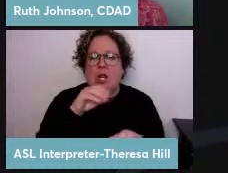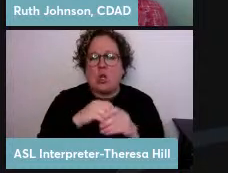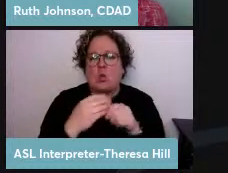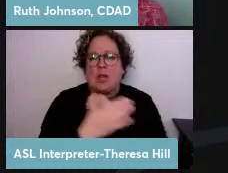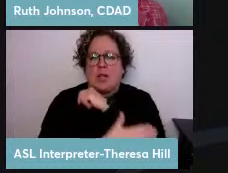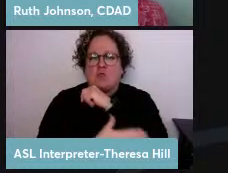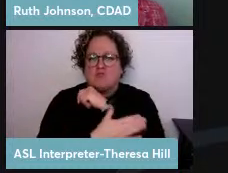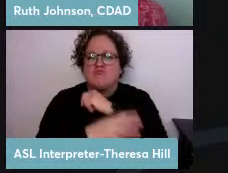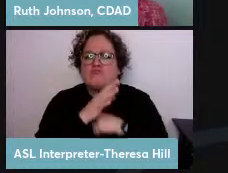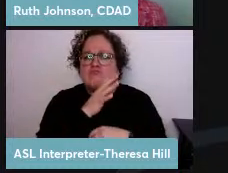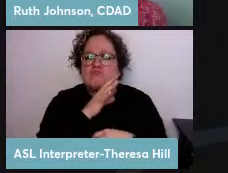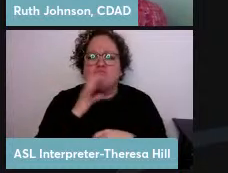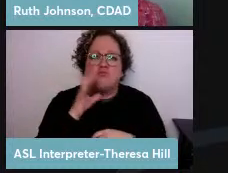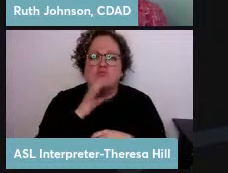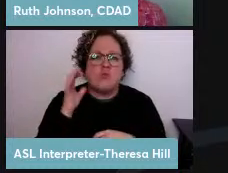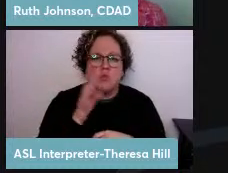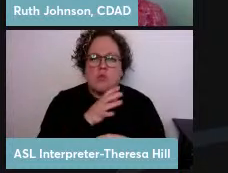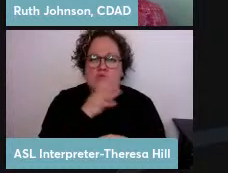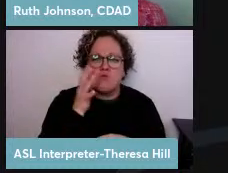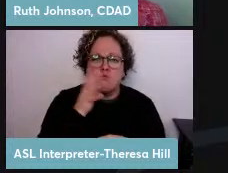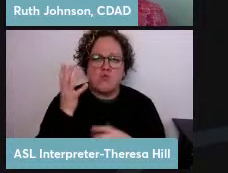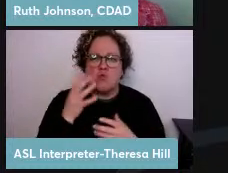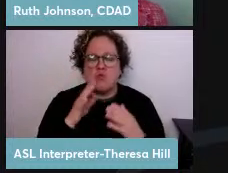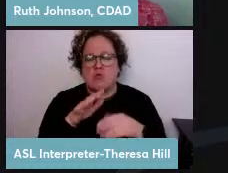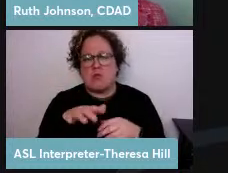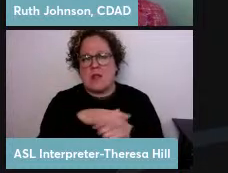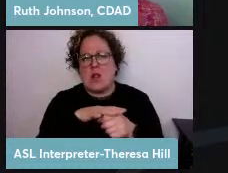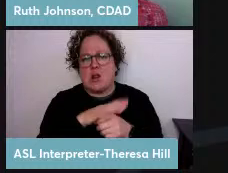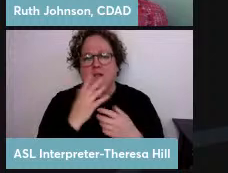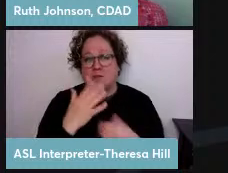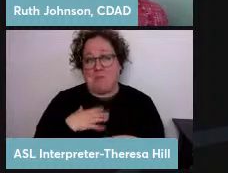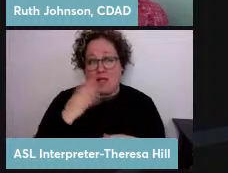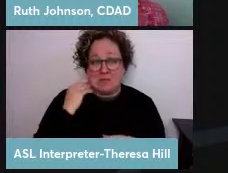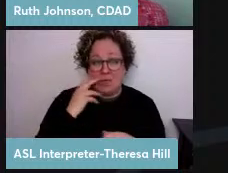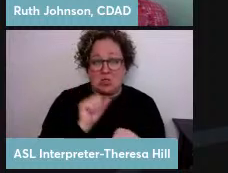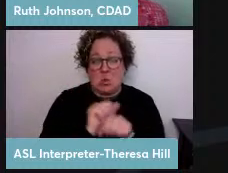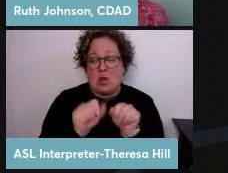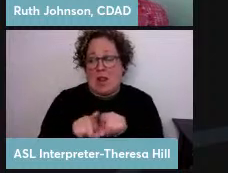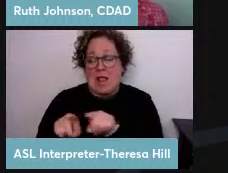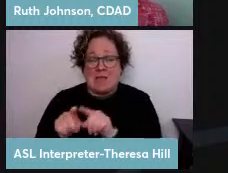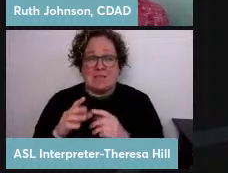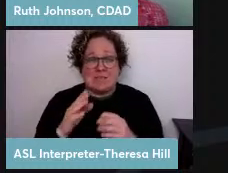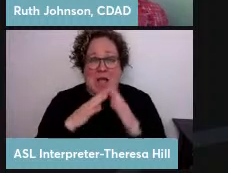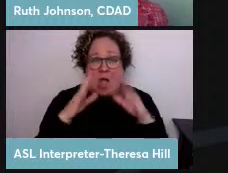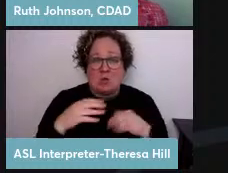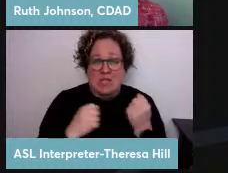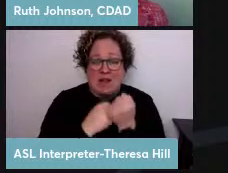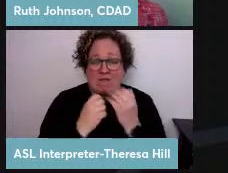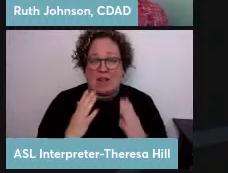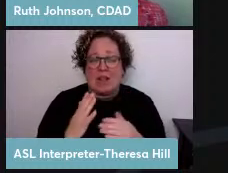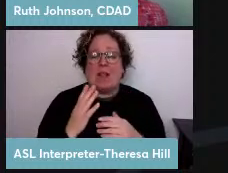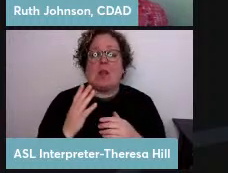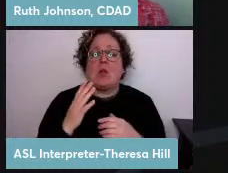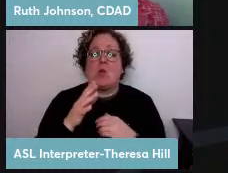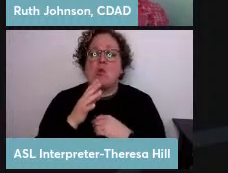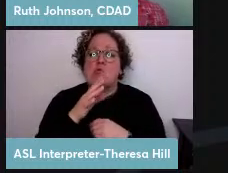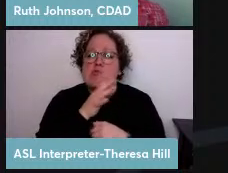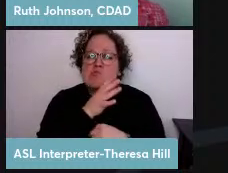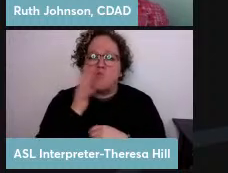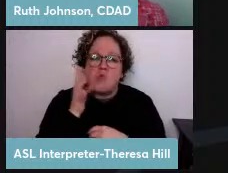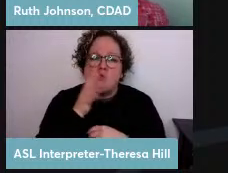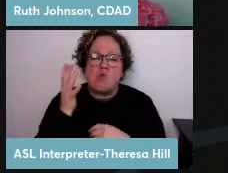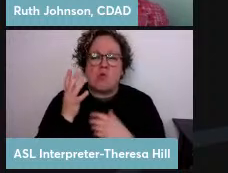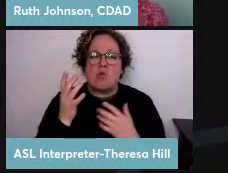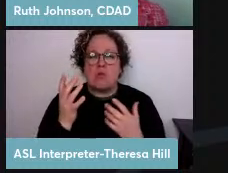my decades now long experience of working as a housing advocate, that in rural areas, there was more of this